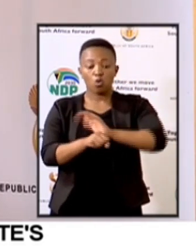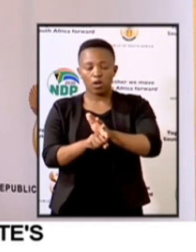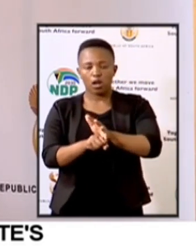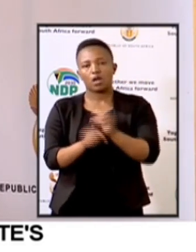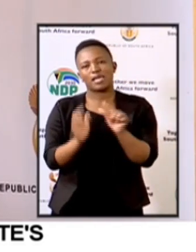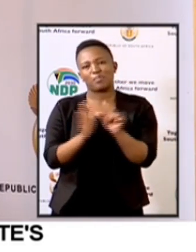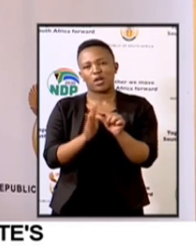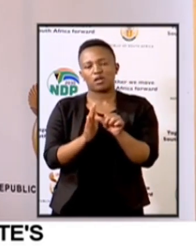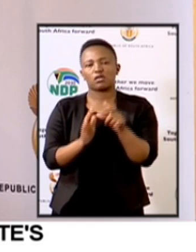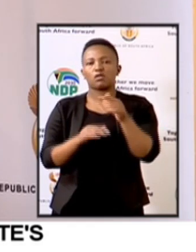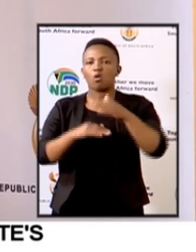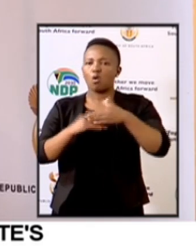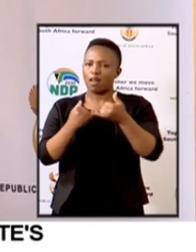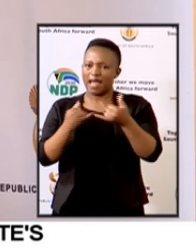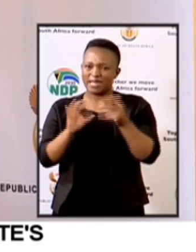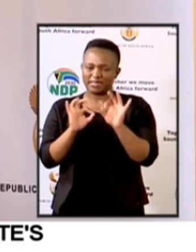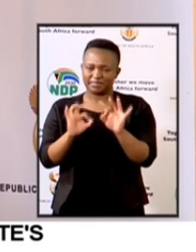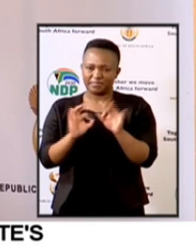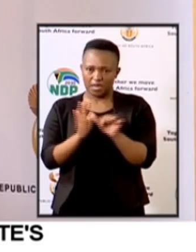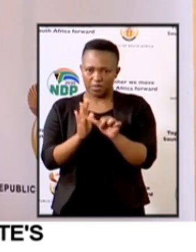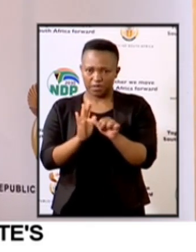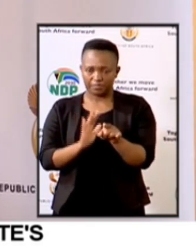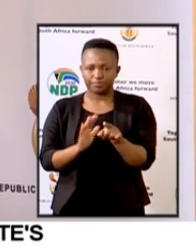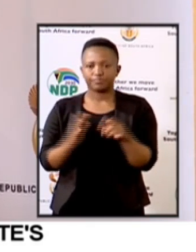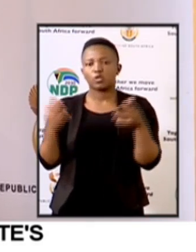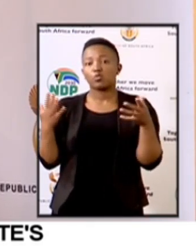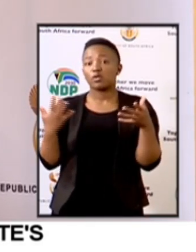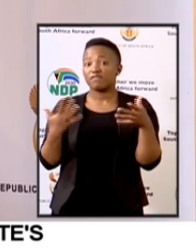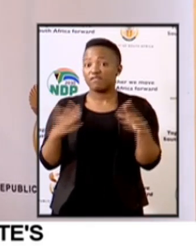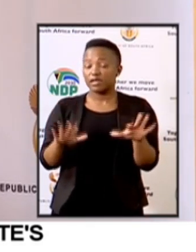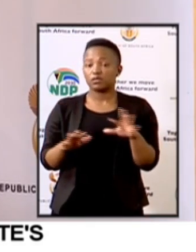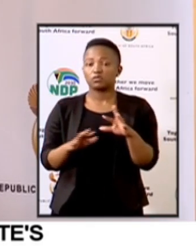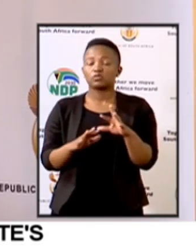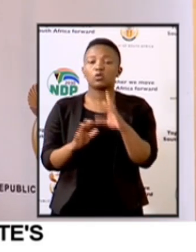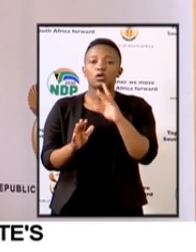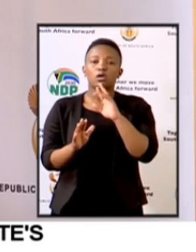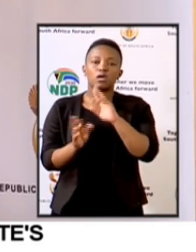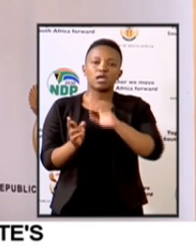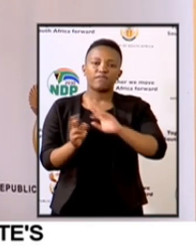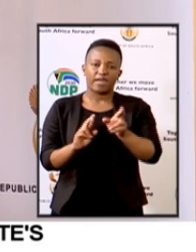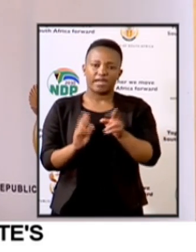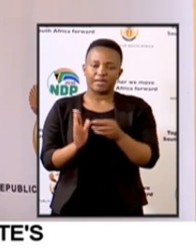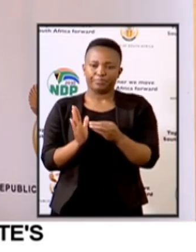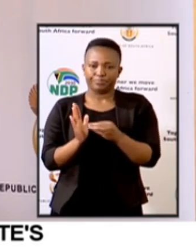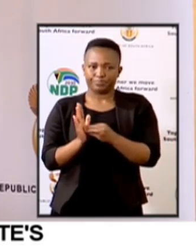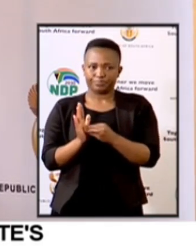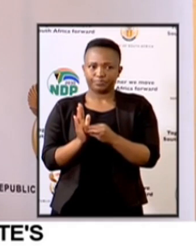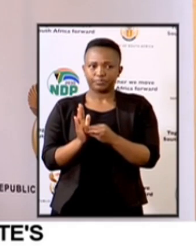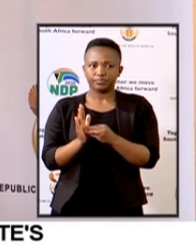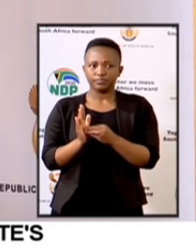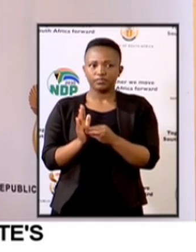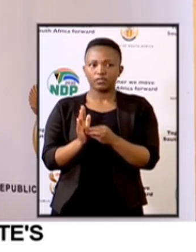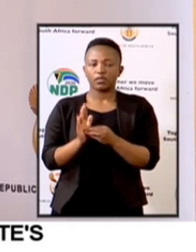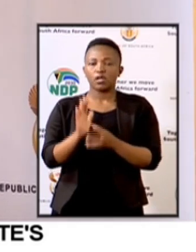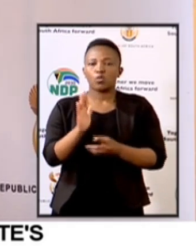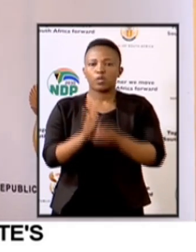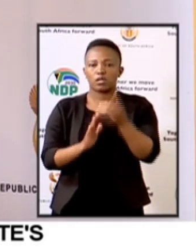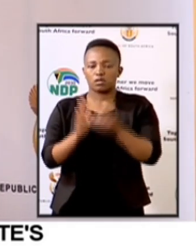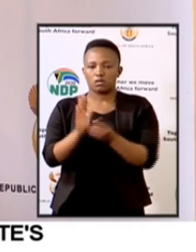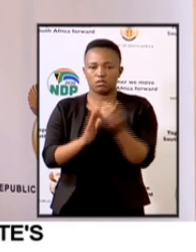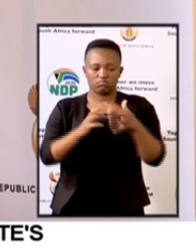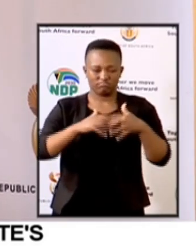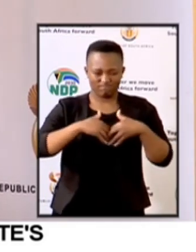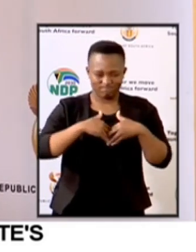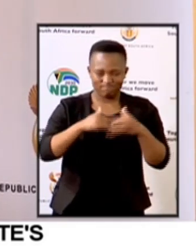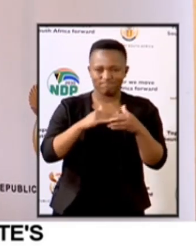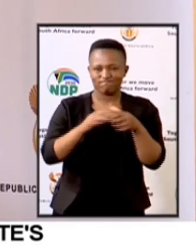diseases. And that's why we've made a reference to the need for us to develop a